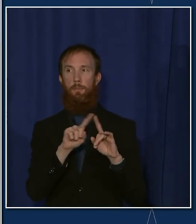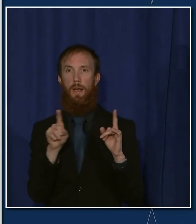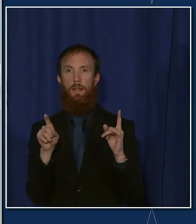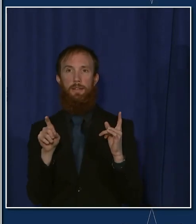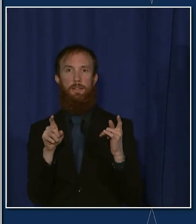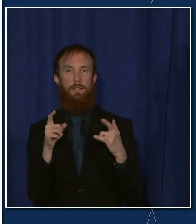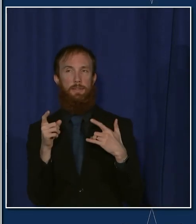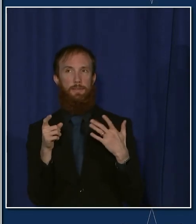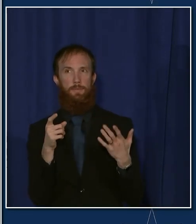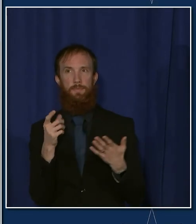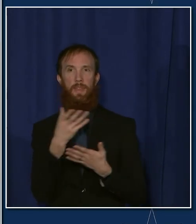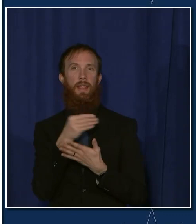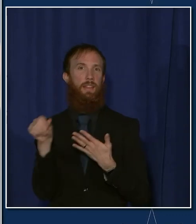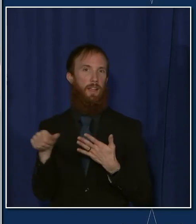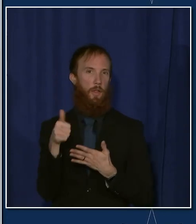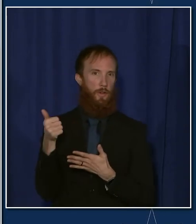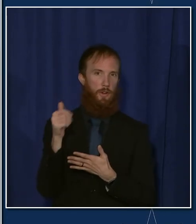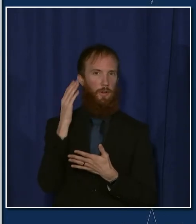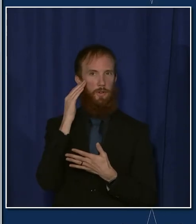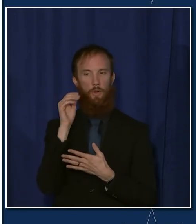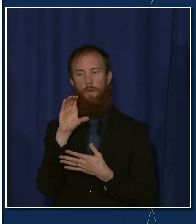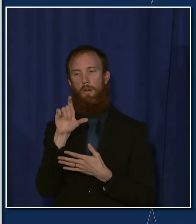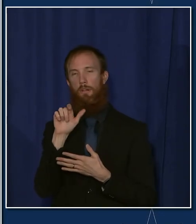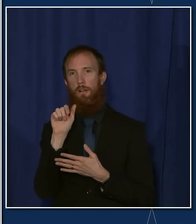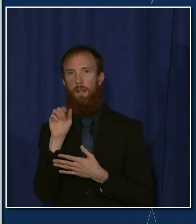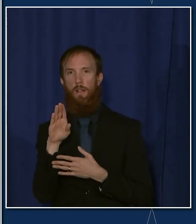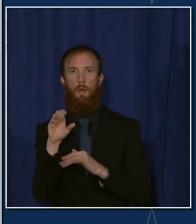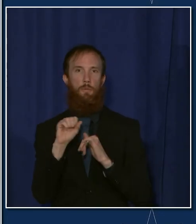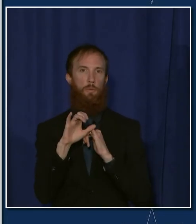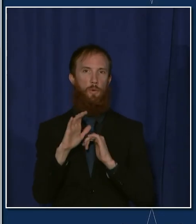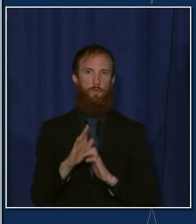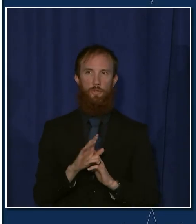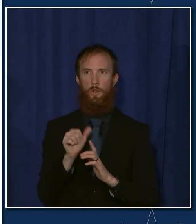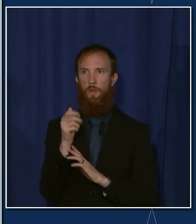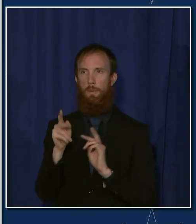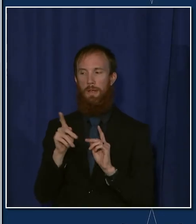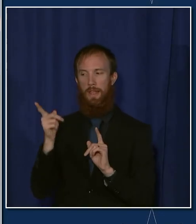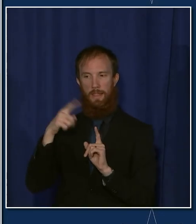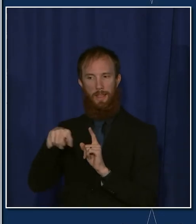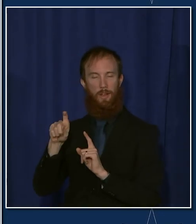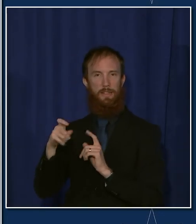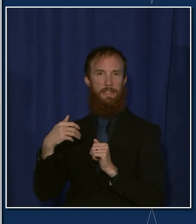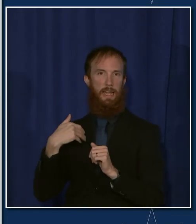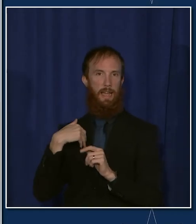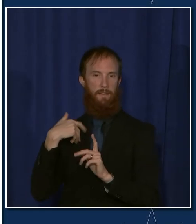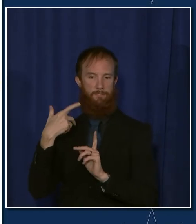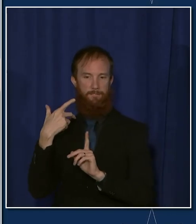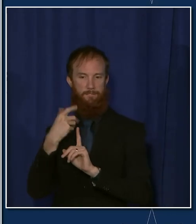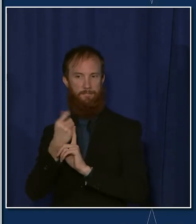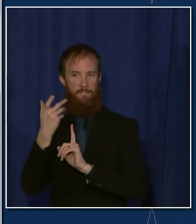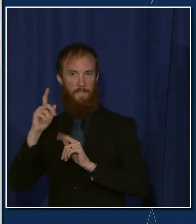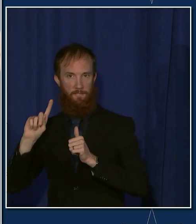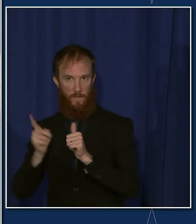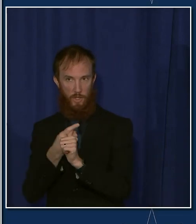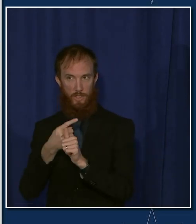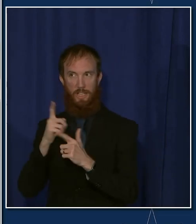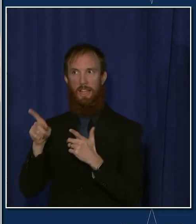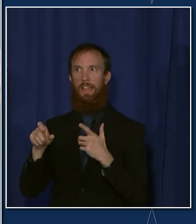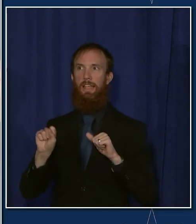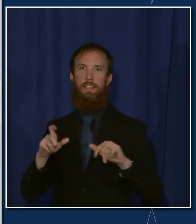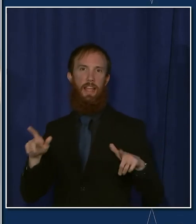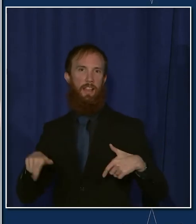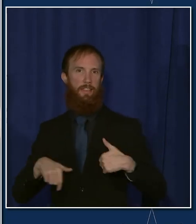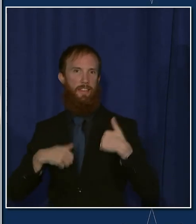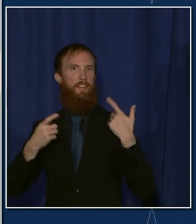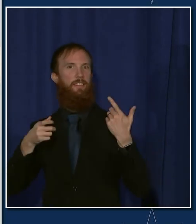and the other club promoters, the other community leaders, because you have to vaccinate them first so they can live to tell